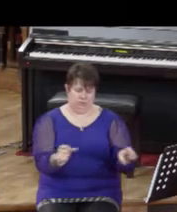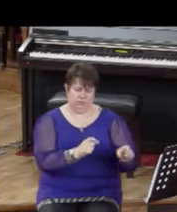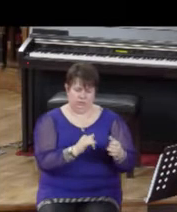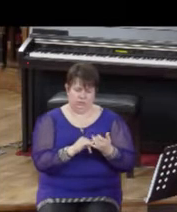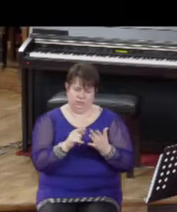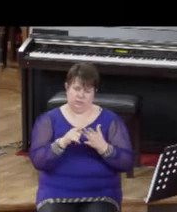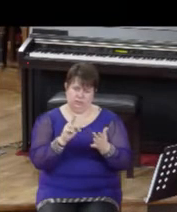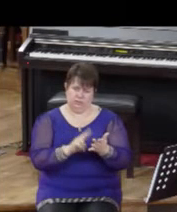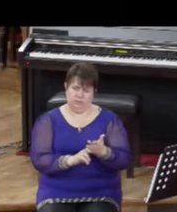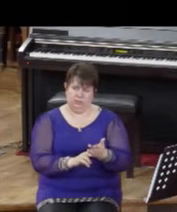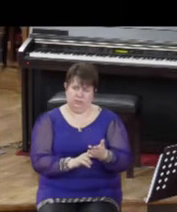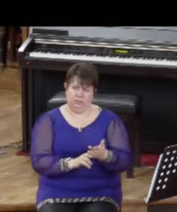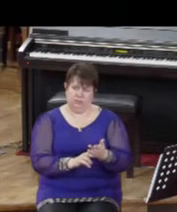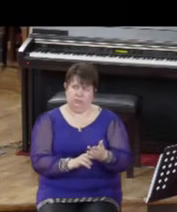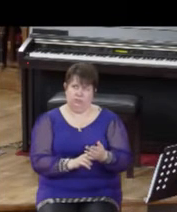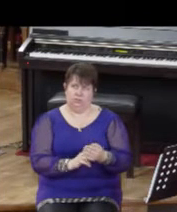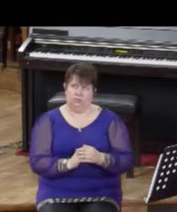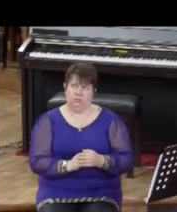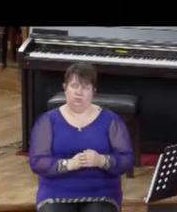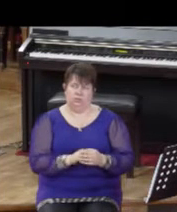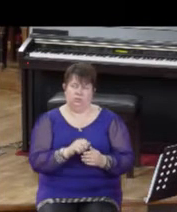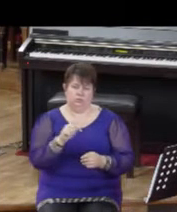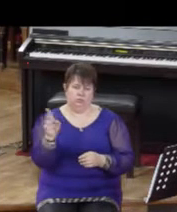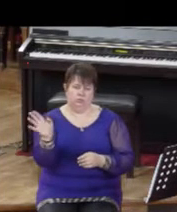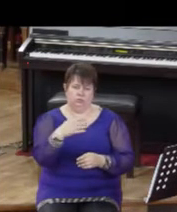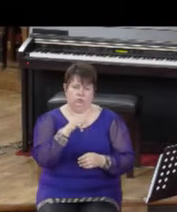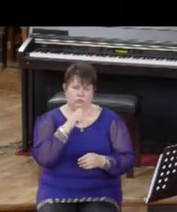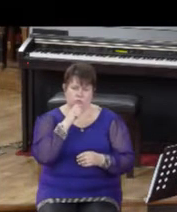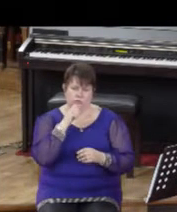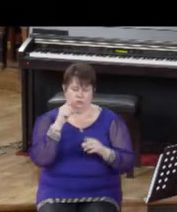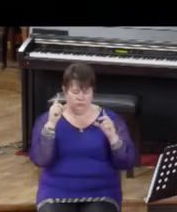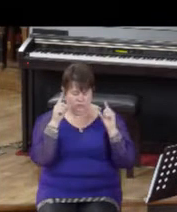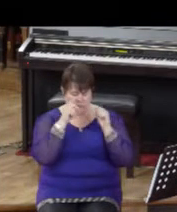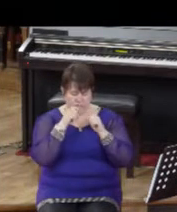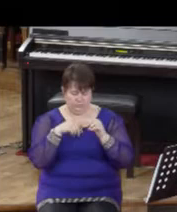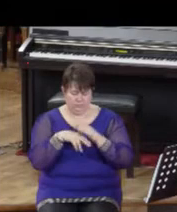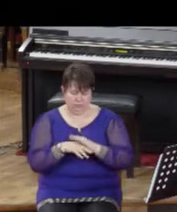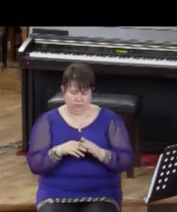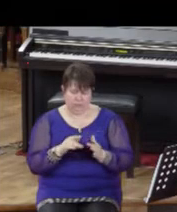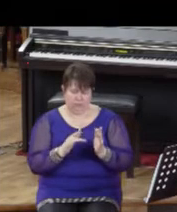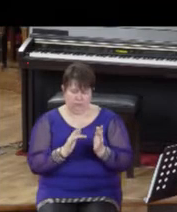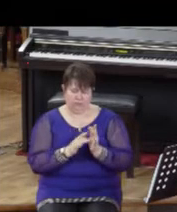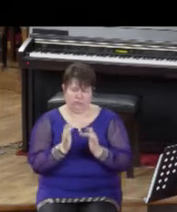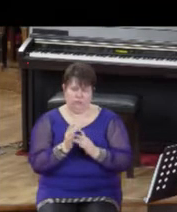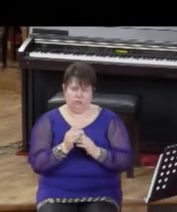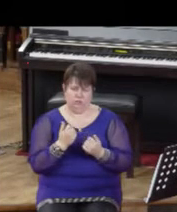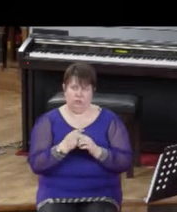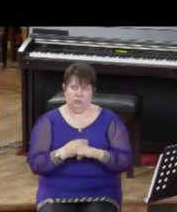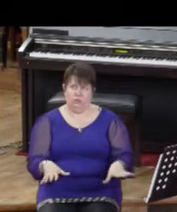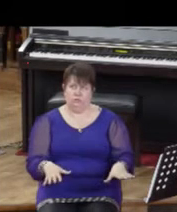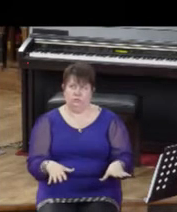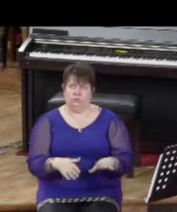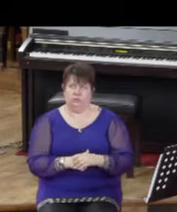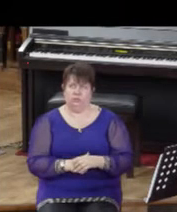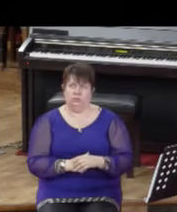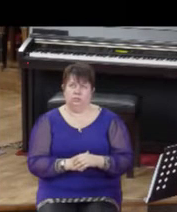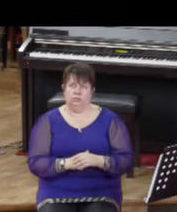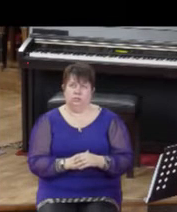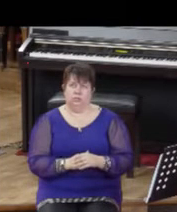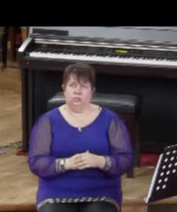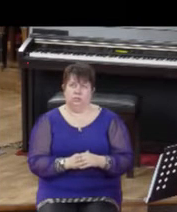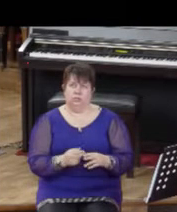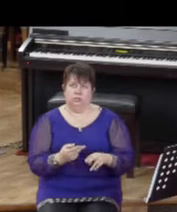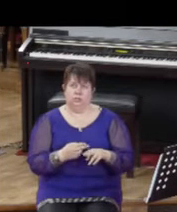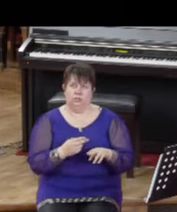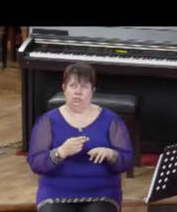sins. Those who have fallen asleep in Christ are lost. If only